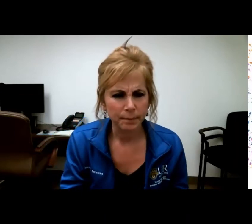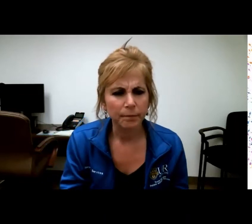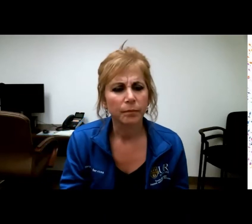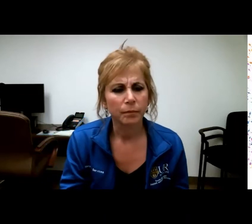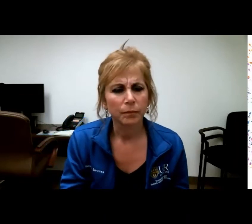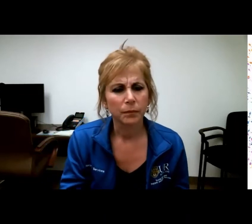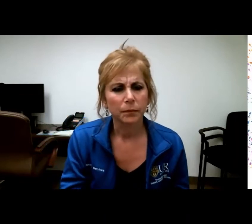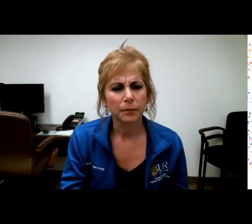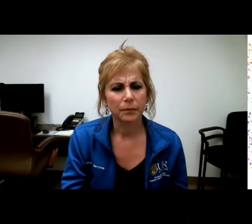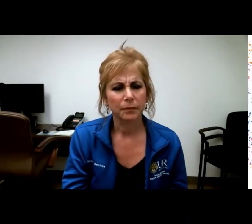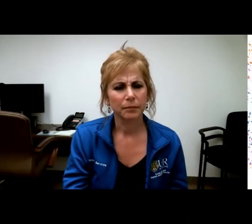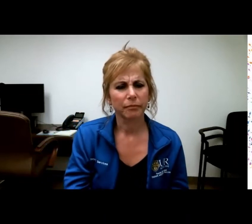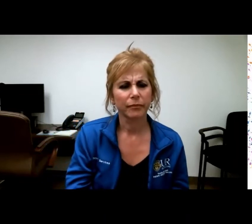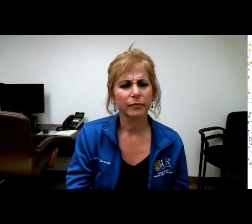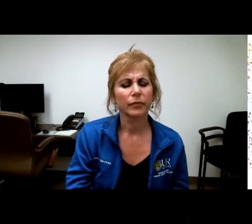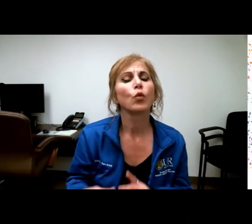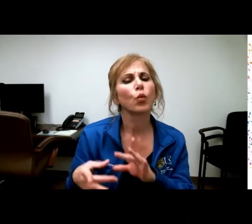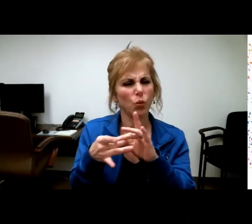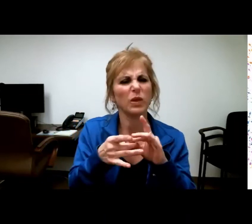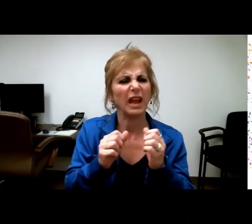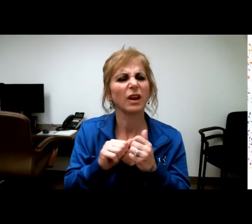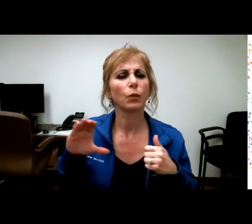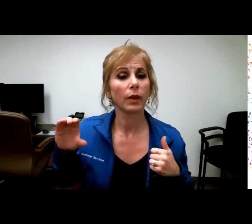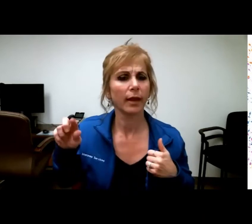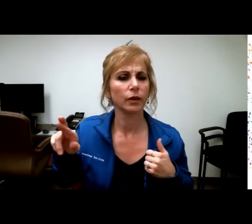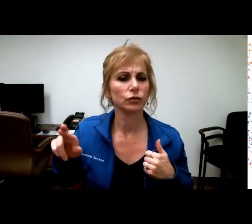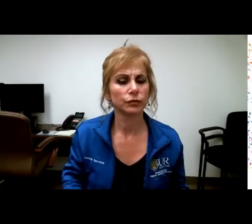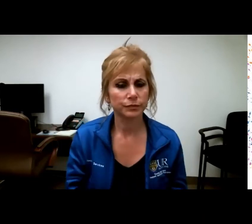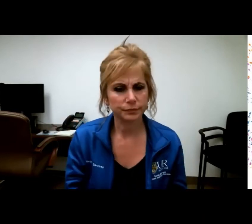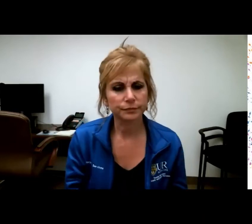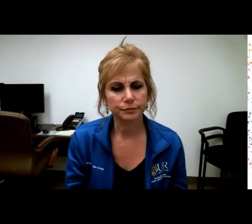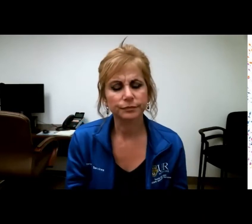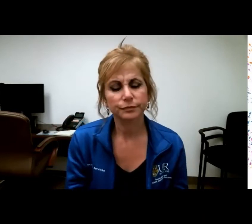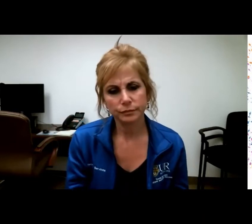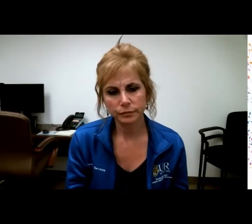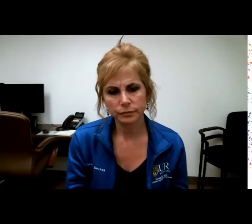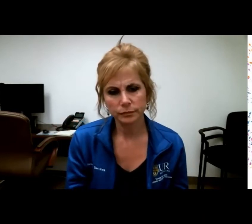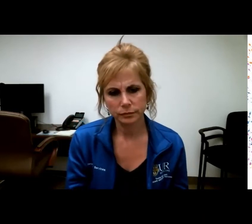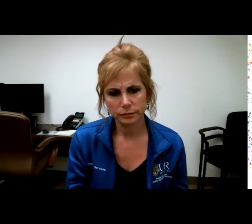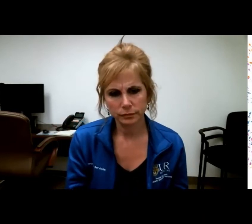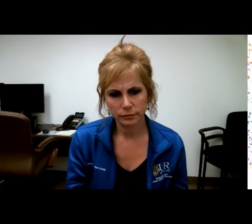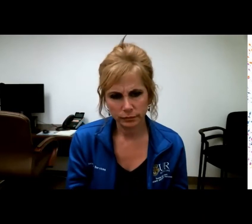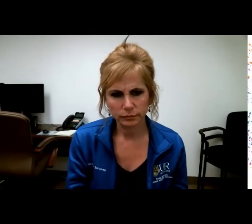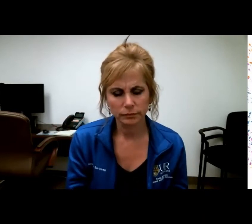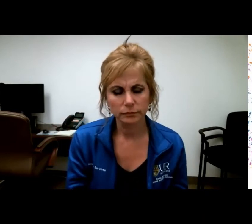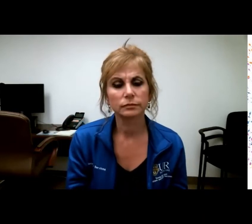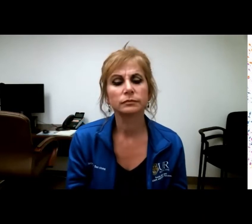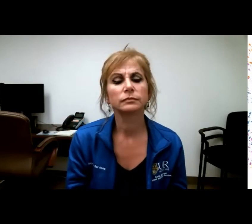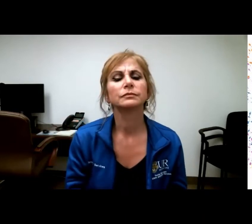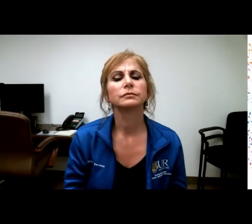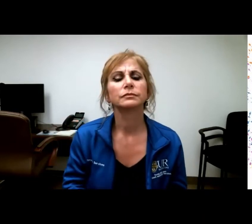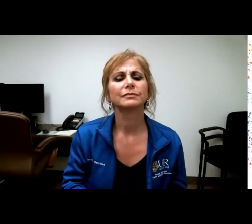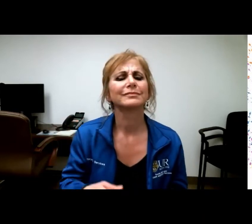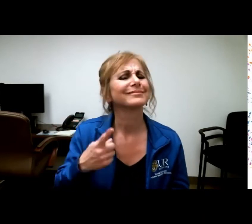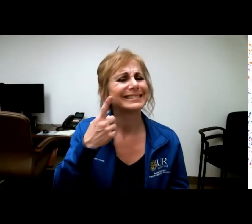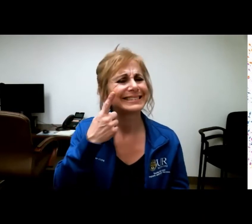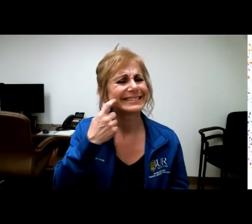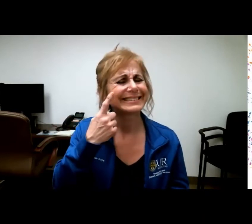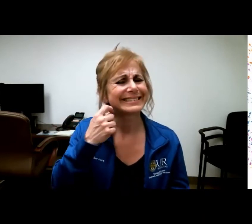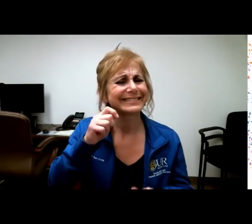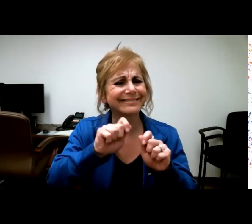and Latinos in terms of cancer. You've seen in some of the slides that